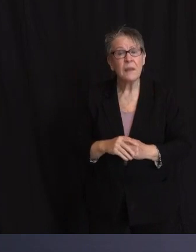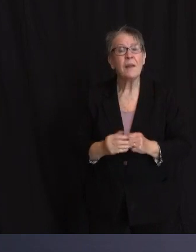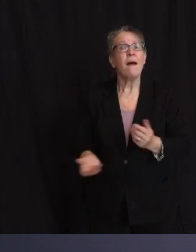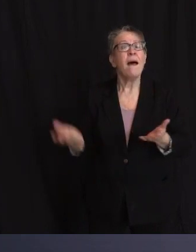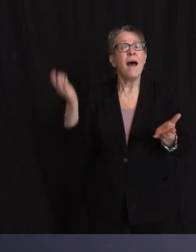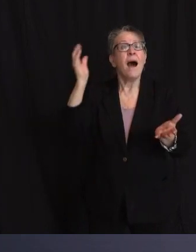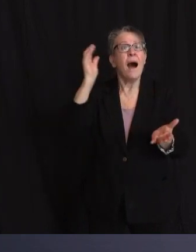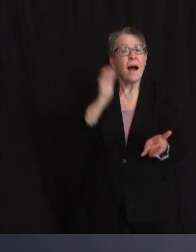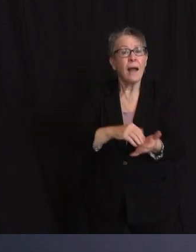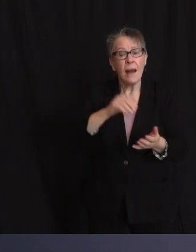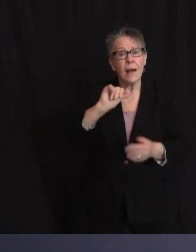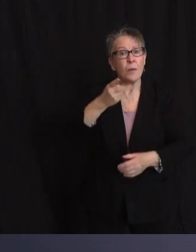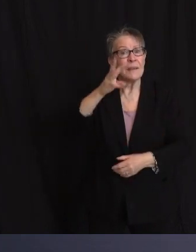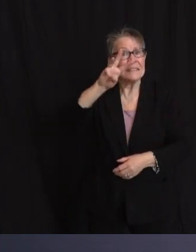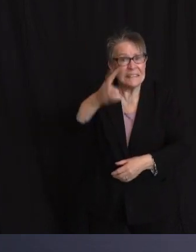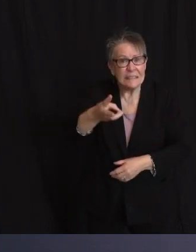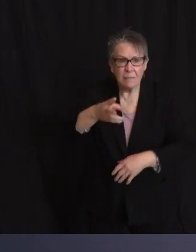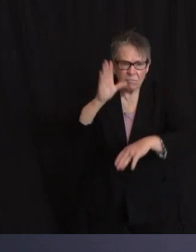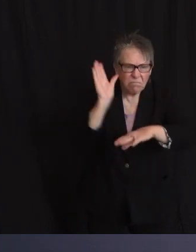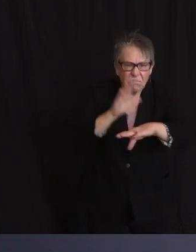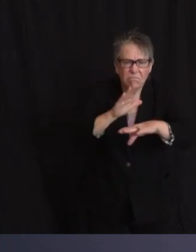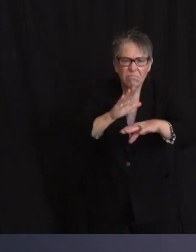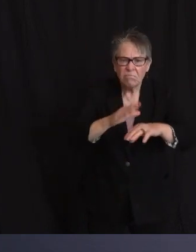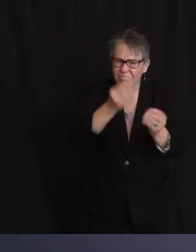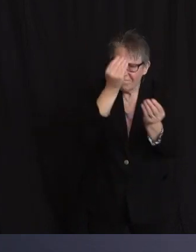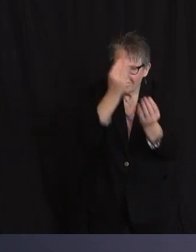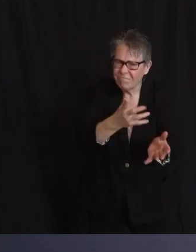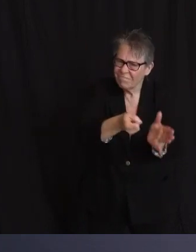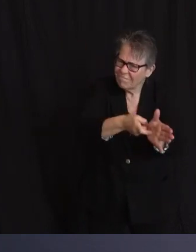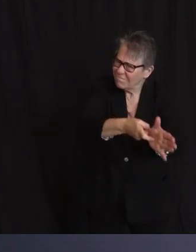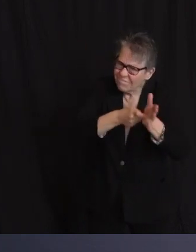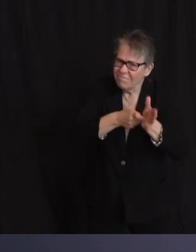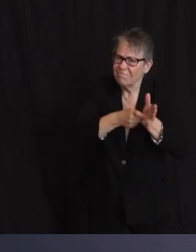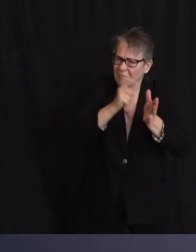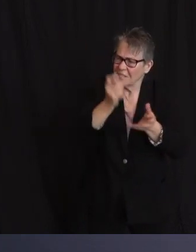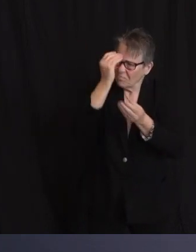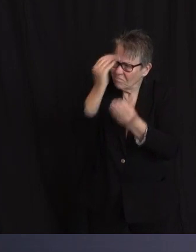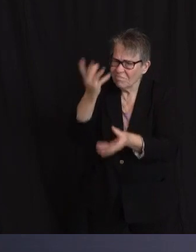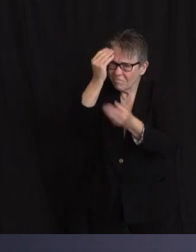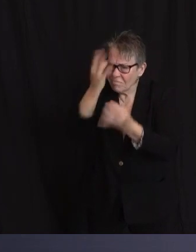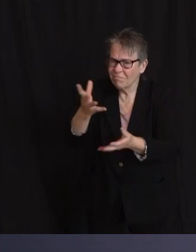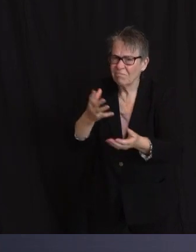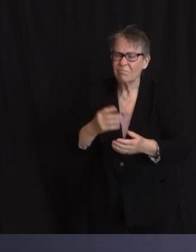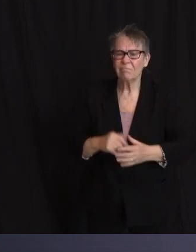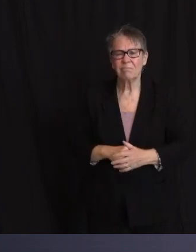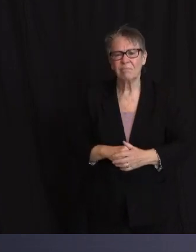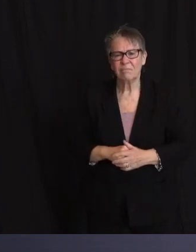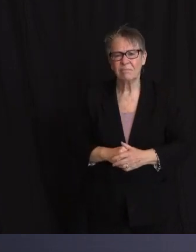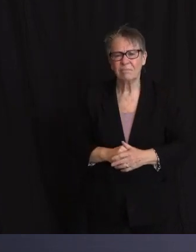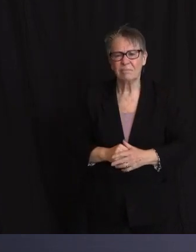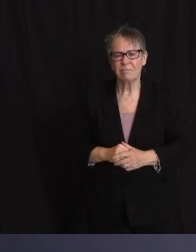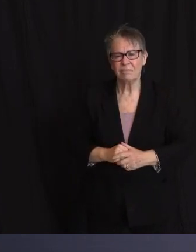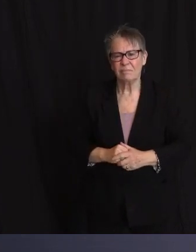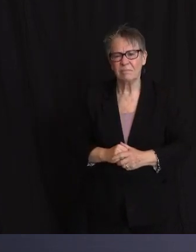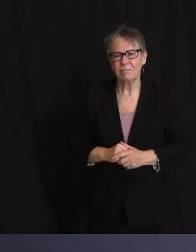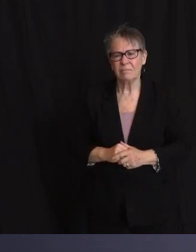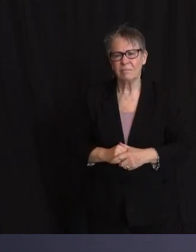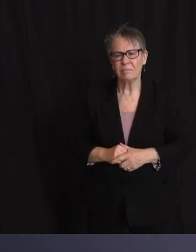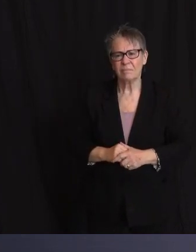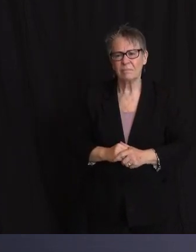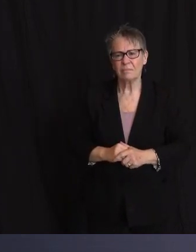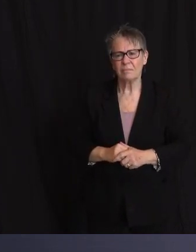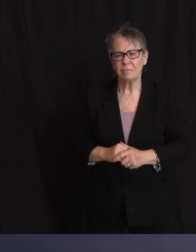diseases, healthcare-associated infections, and potential outbreaks to state and local health departments. That is already a